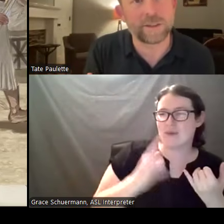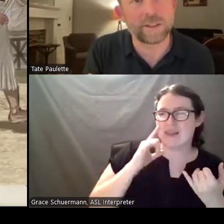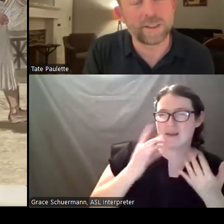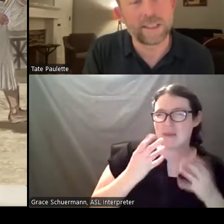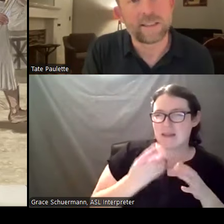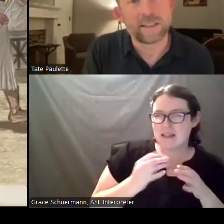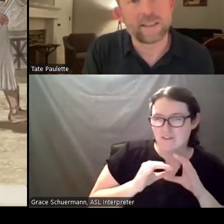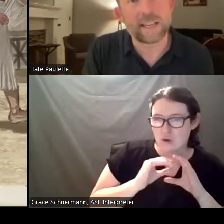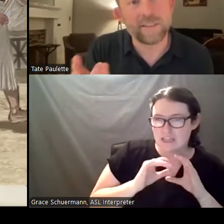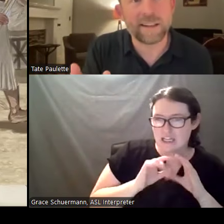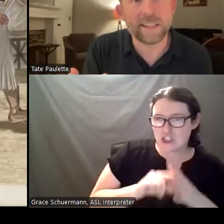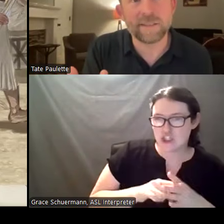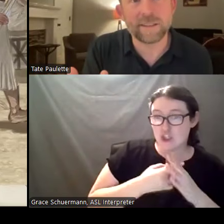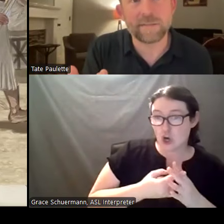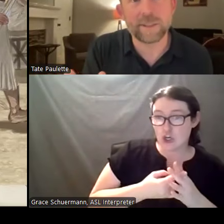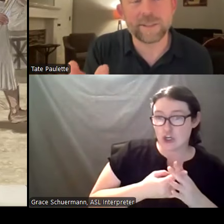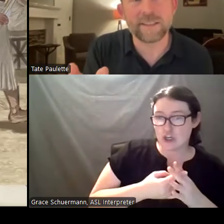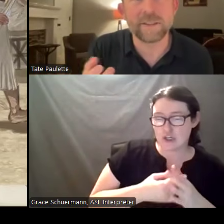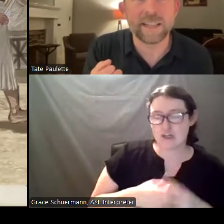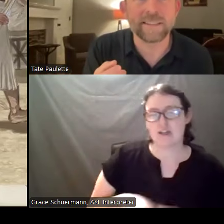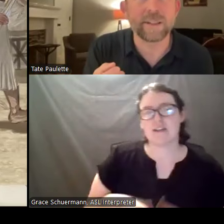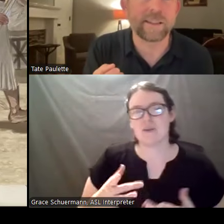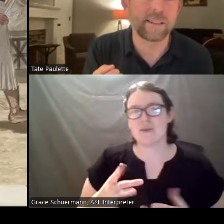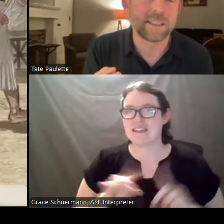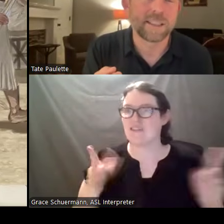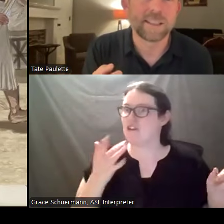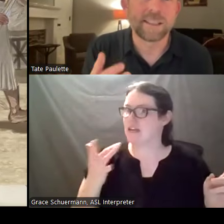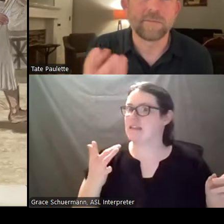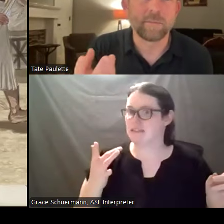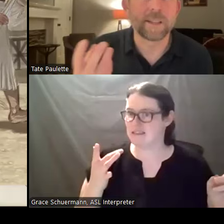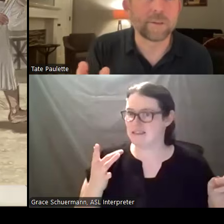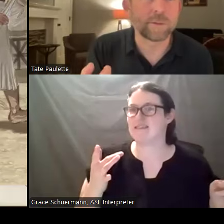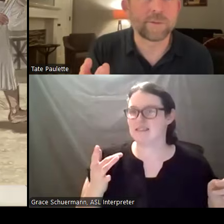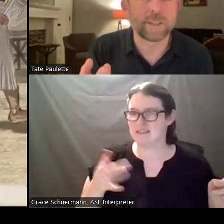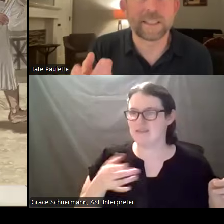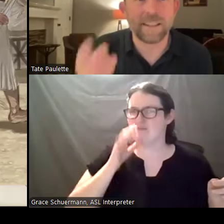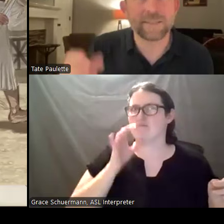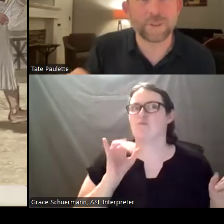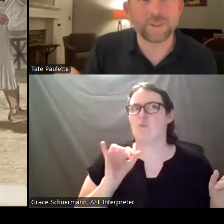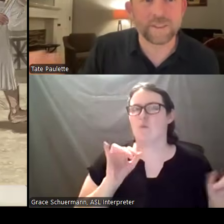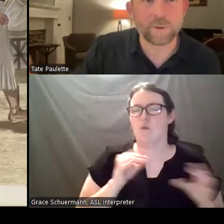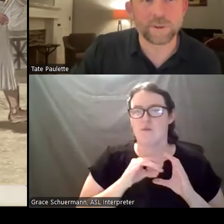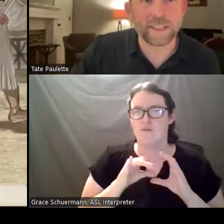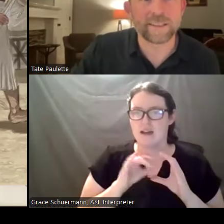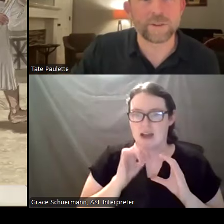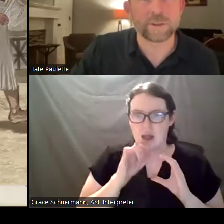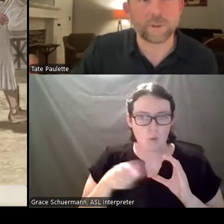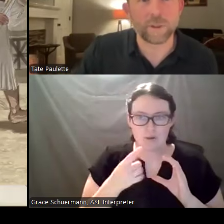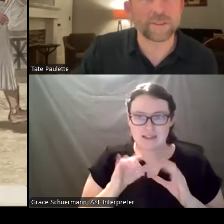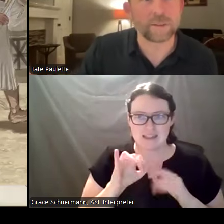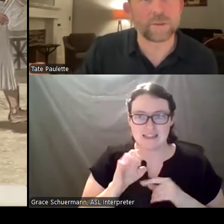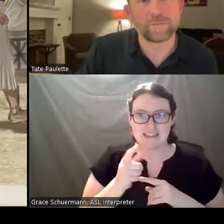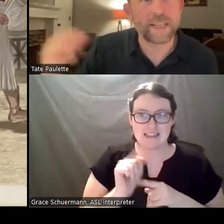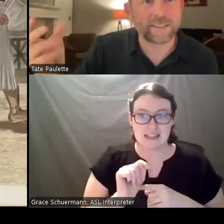fermentation starter, and that gave the beer a very different taste. So it meant that we were fermenting it not with just a pure yeast culture,